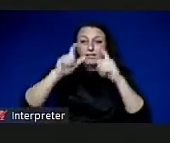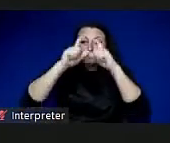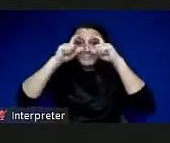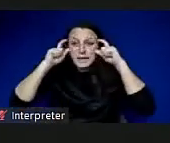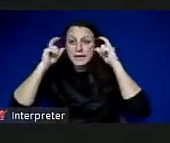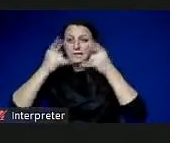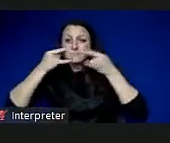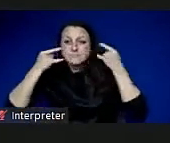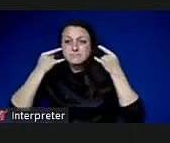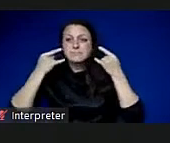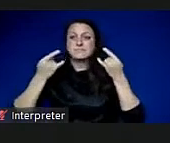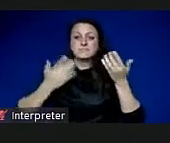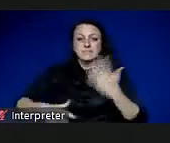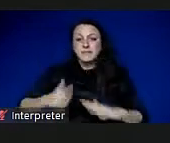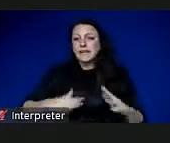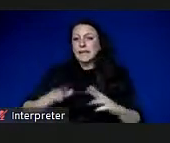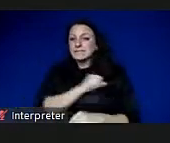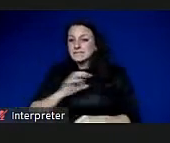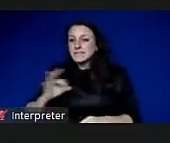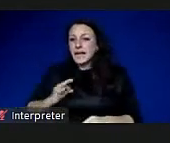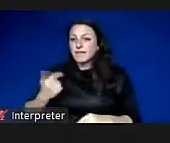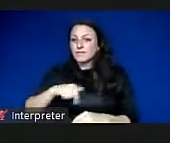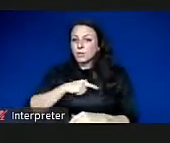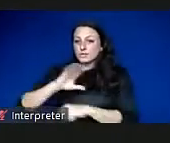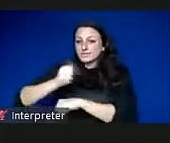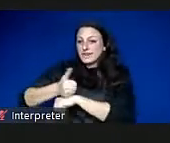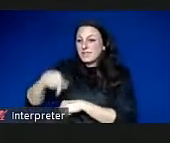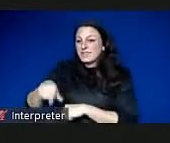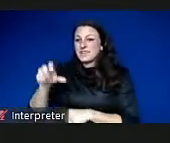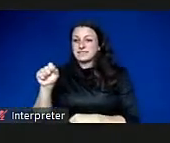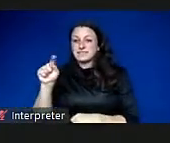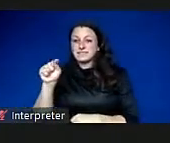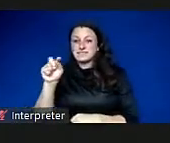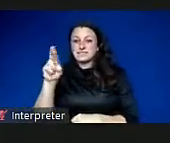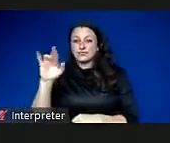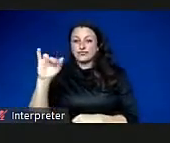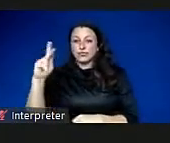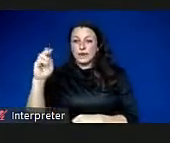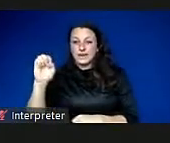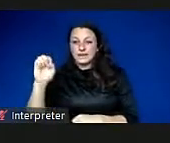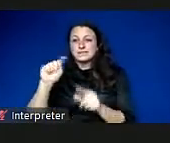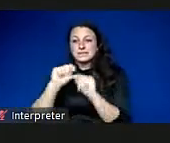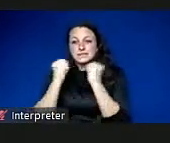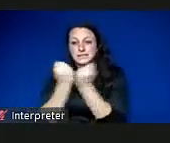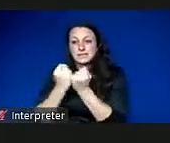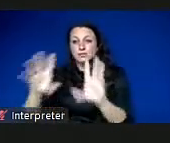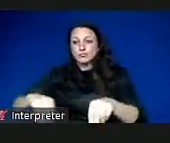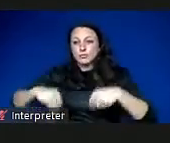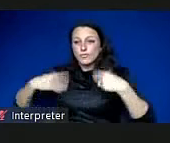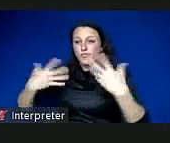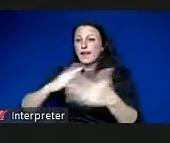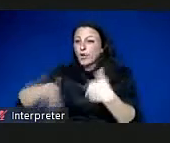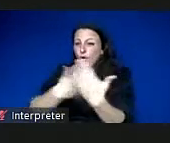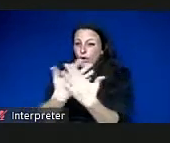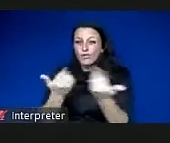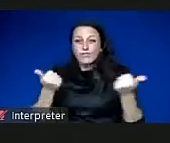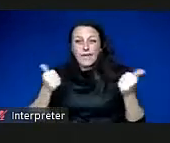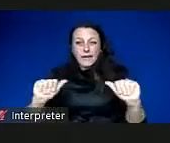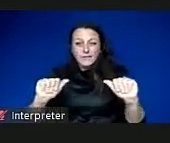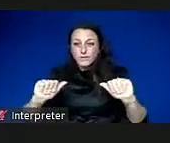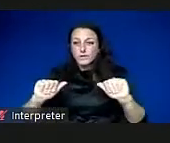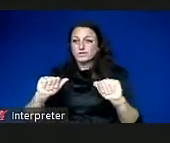care strike team for the sole purpose of bringing all of the efforts and all of the strength of state government to protect